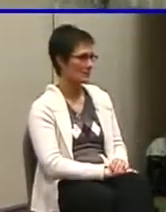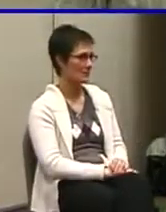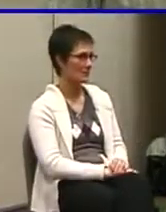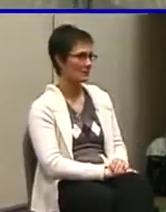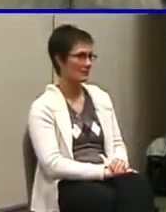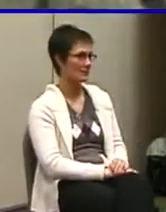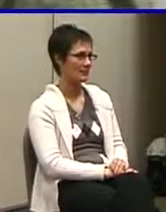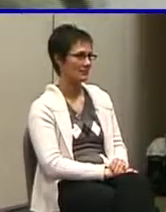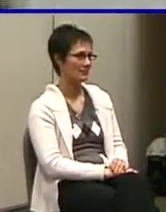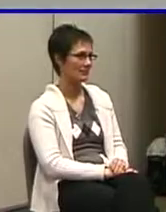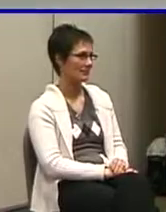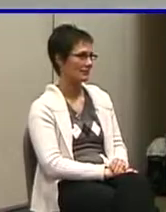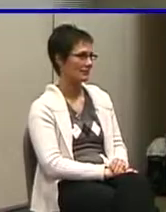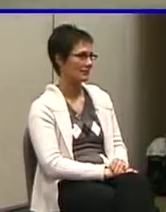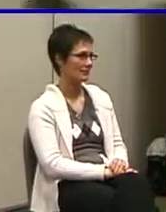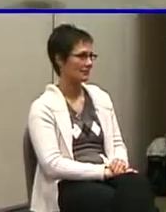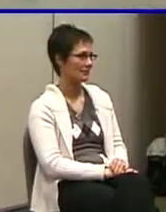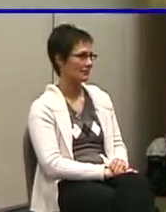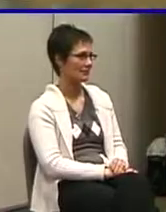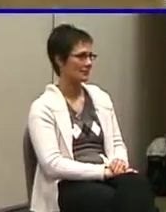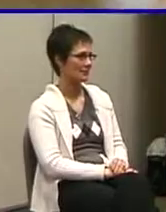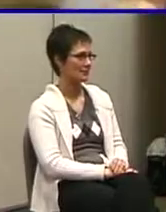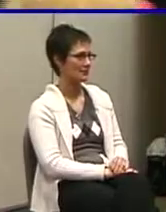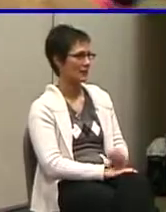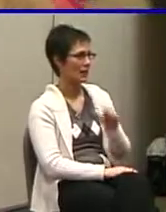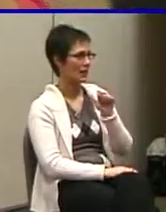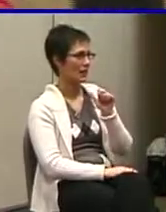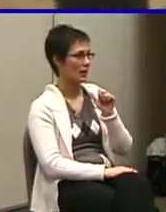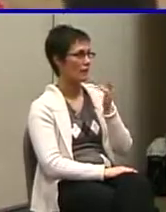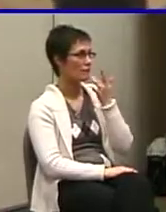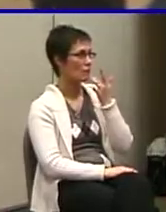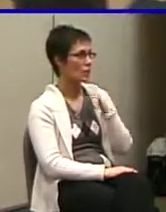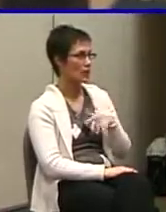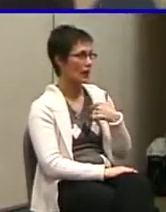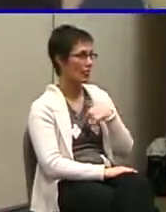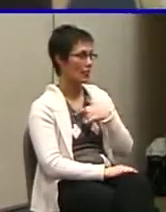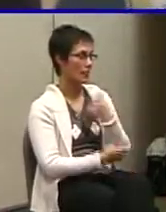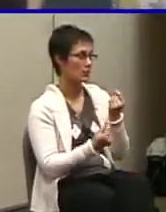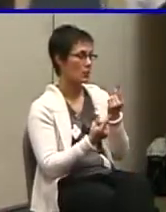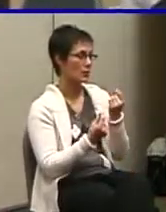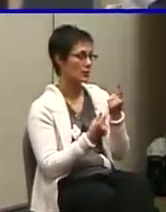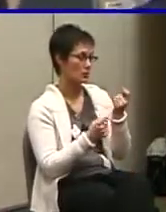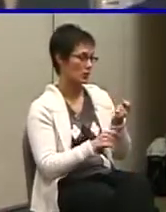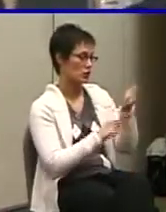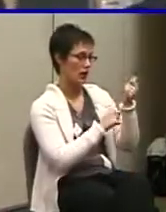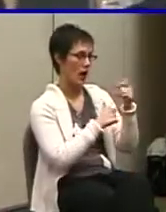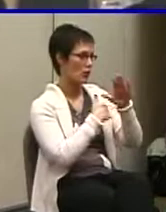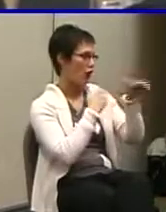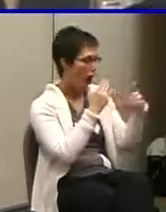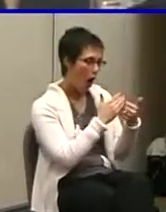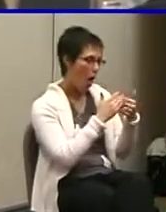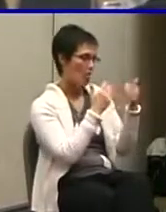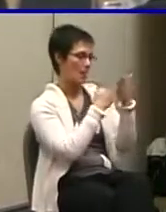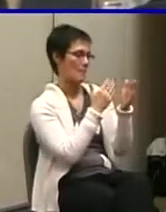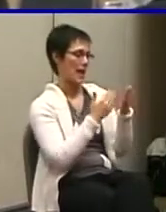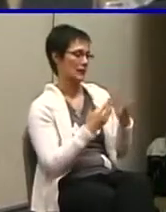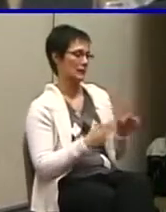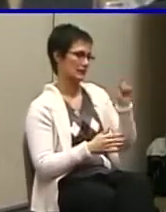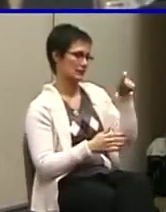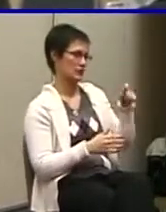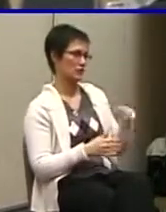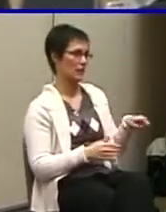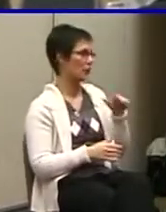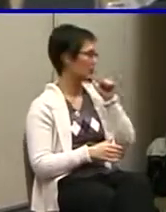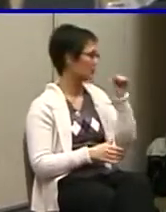about. Fortunately, that's what we did. We took out all the checkbox. We didn't. There isn't even a suggestion of what you